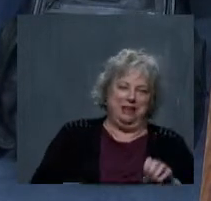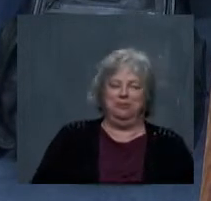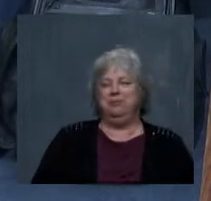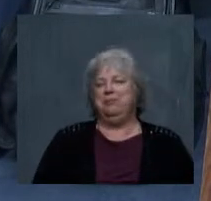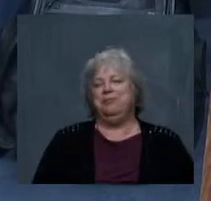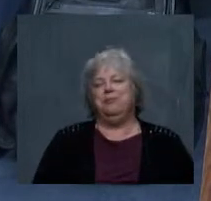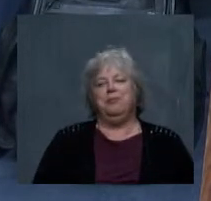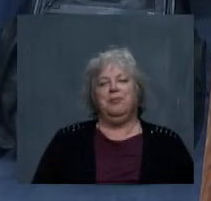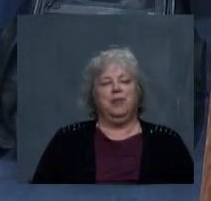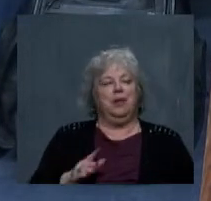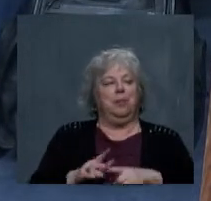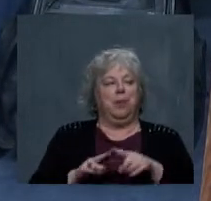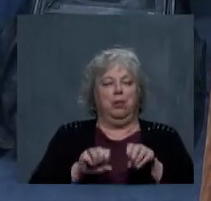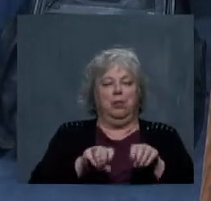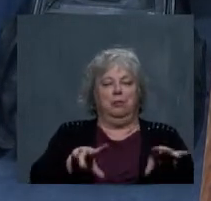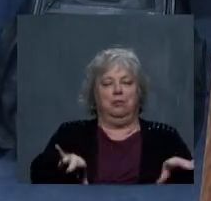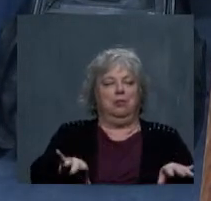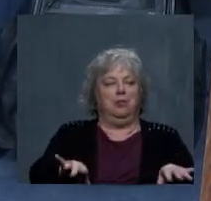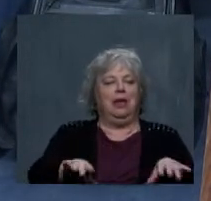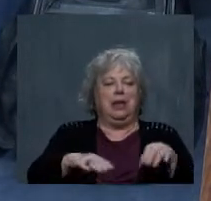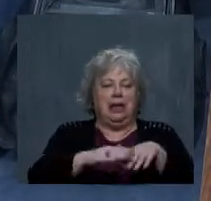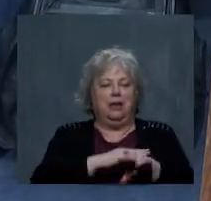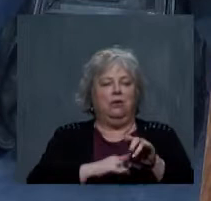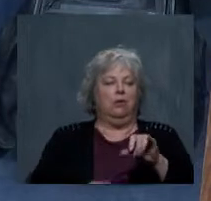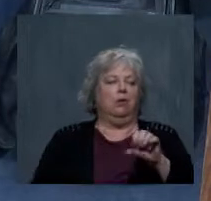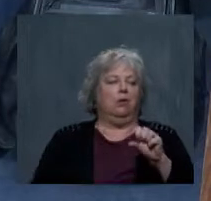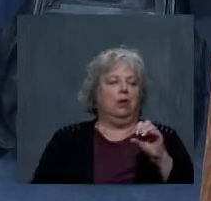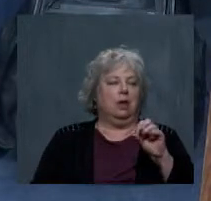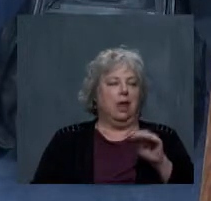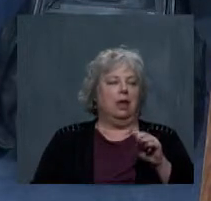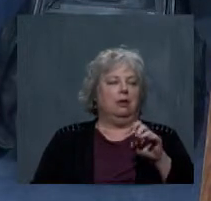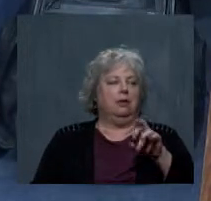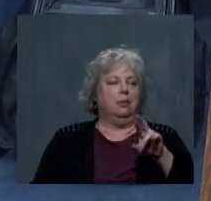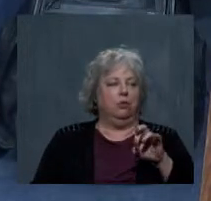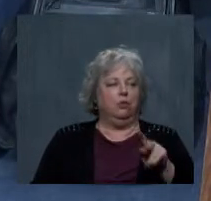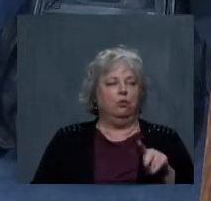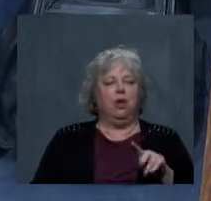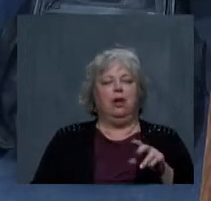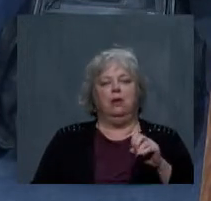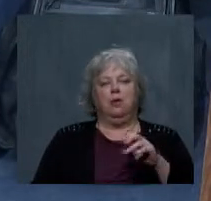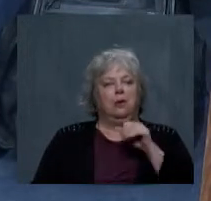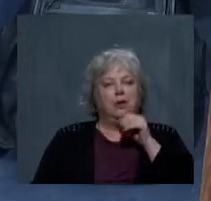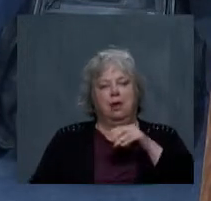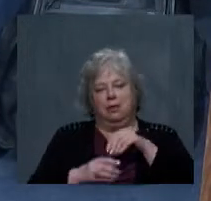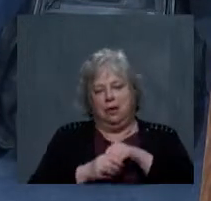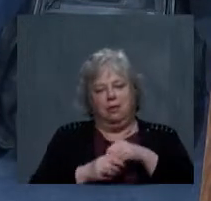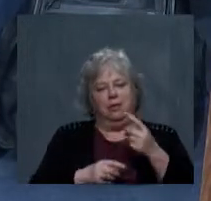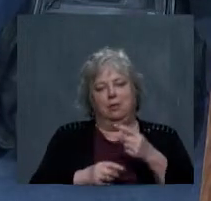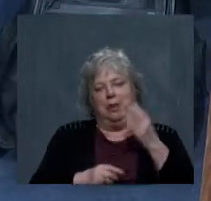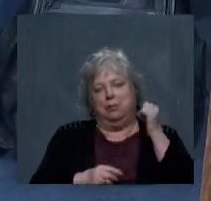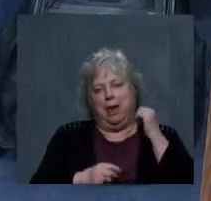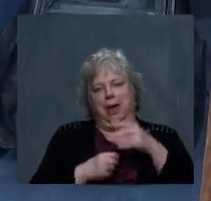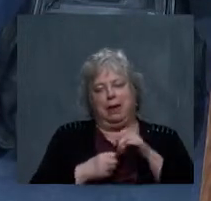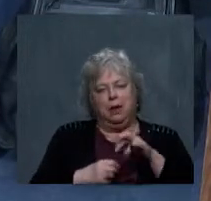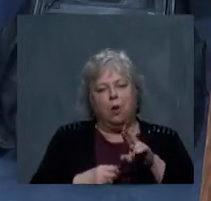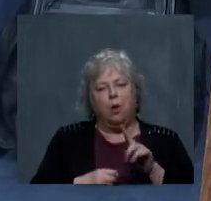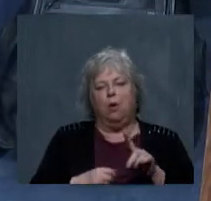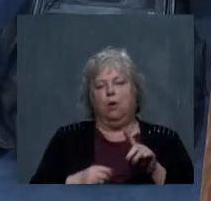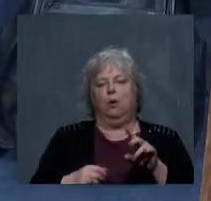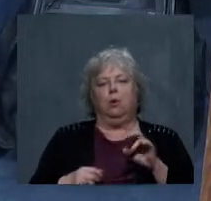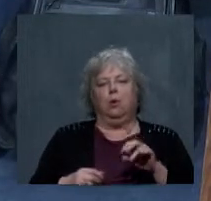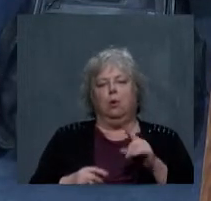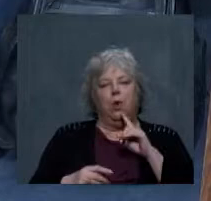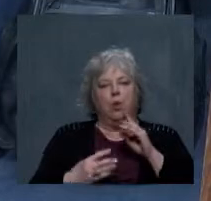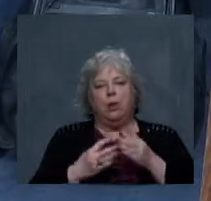Both discharge points are directly into Isom Creek, so it's not into somebody's backyard or another conveyance going through